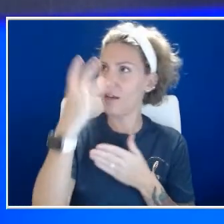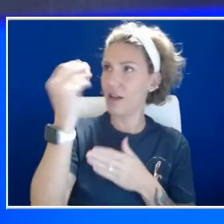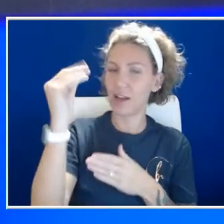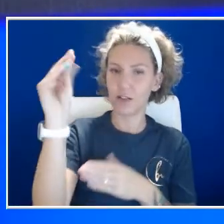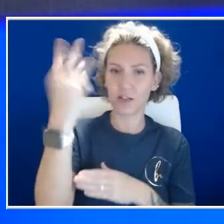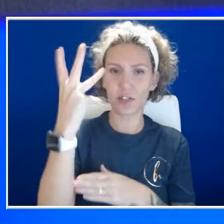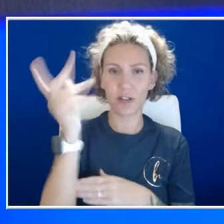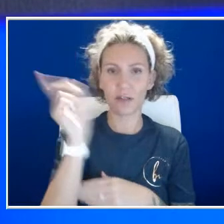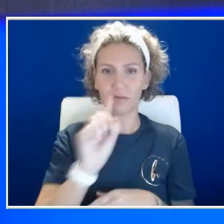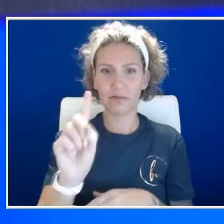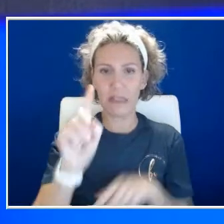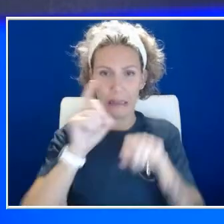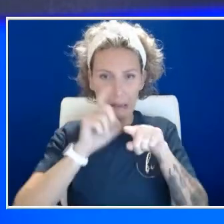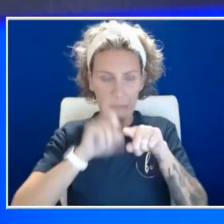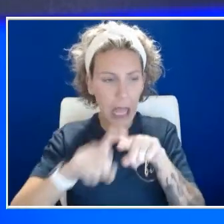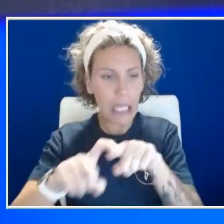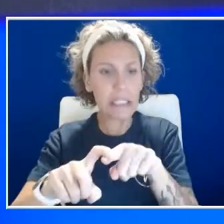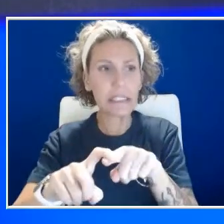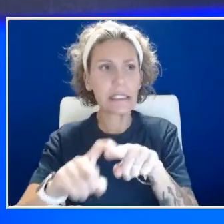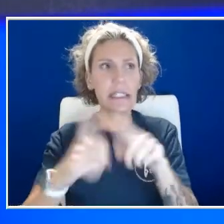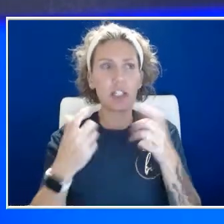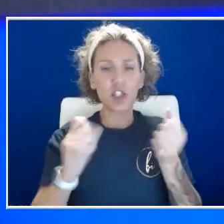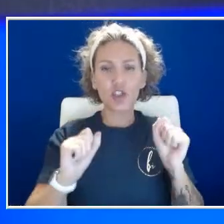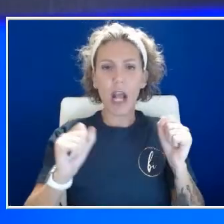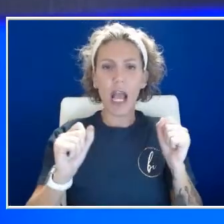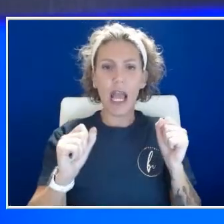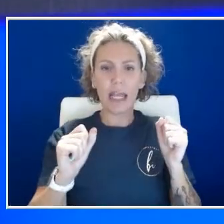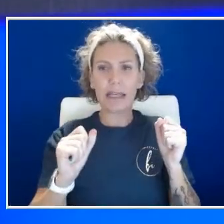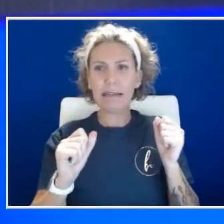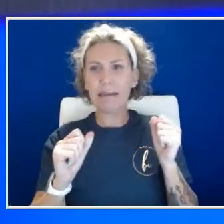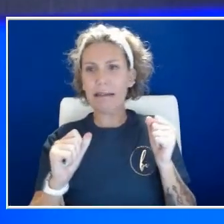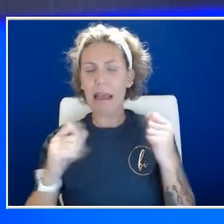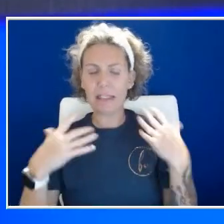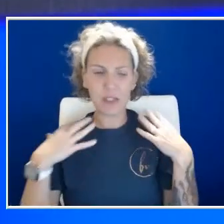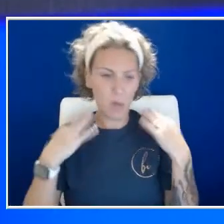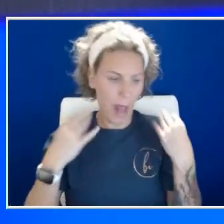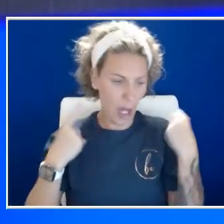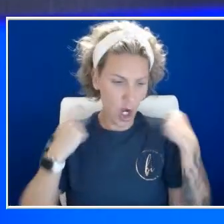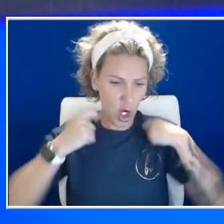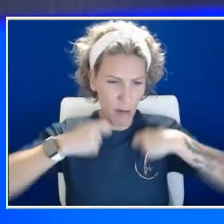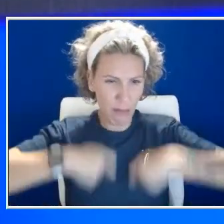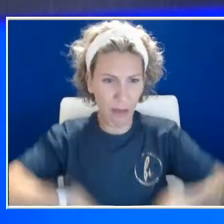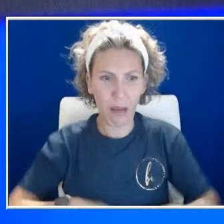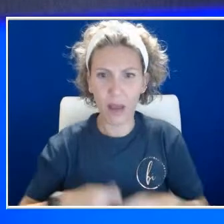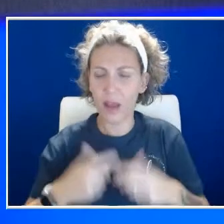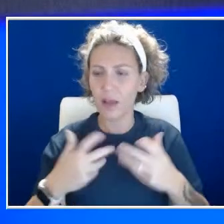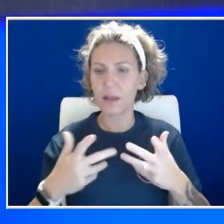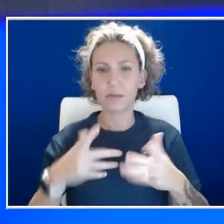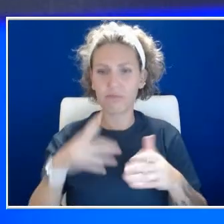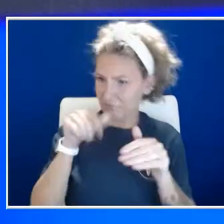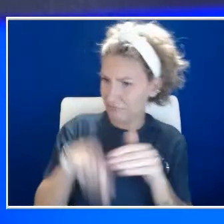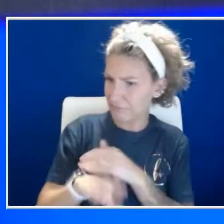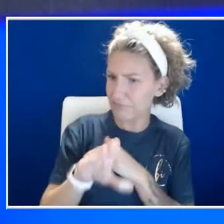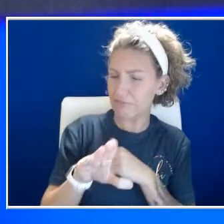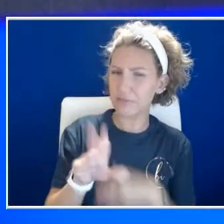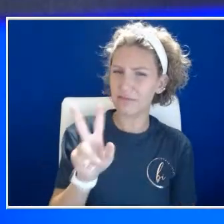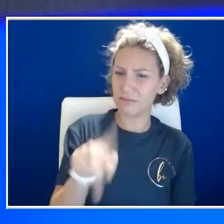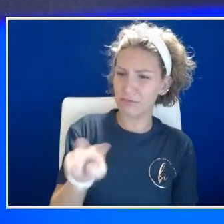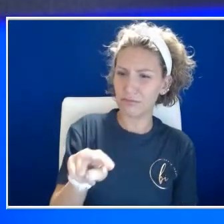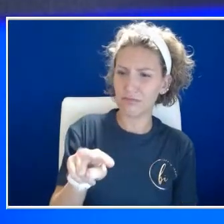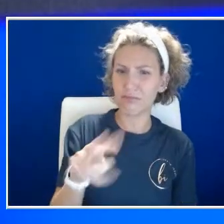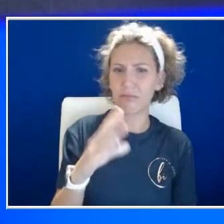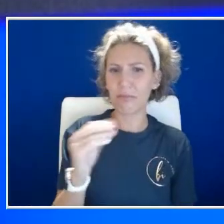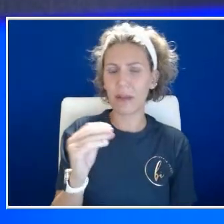put a sweater on. Without Sounds drying off? Crazy, yes. So he came in and he said, he came back to